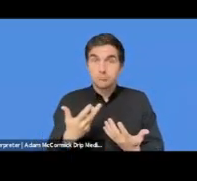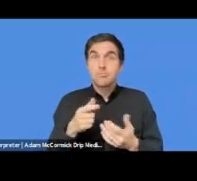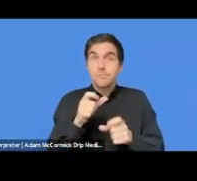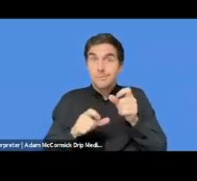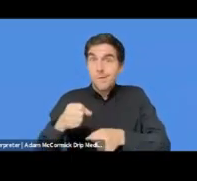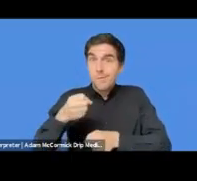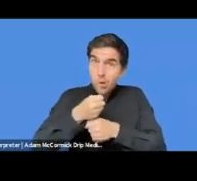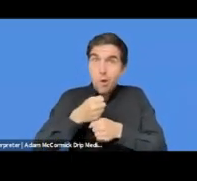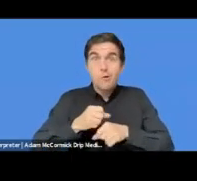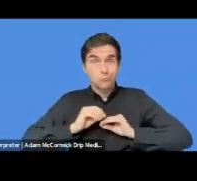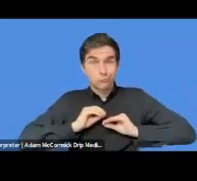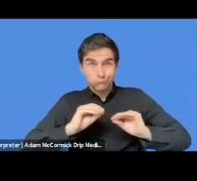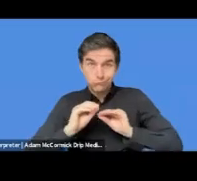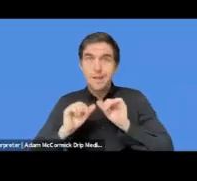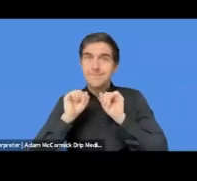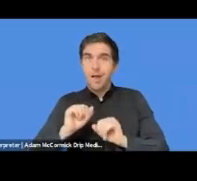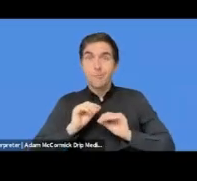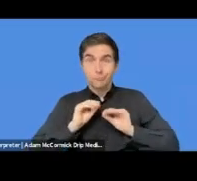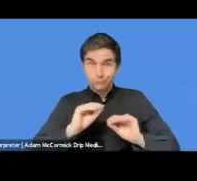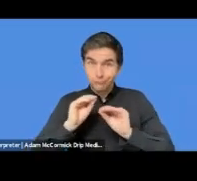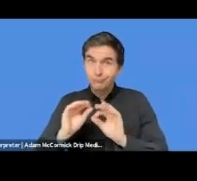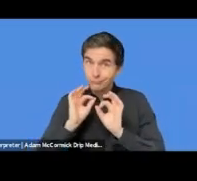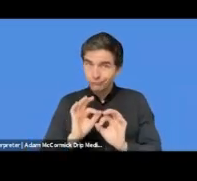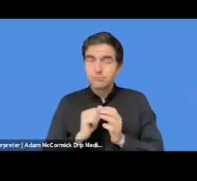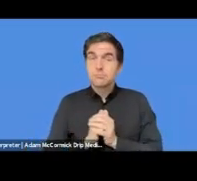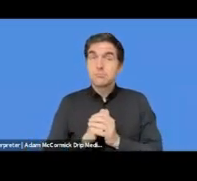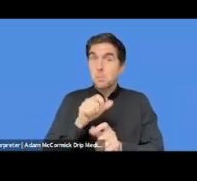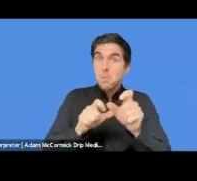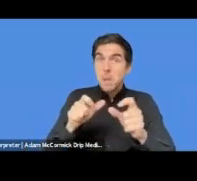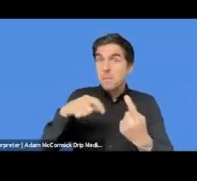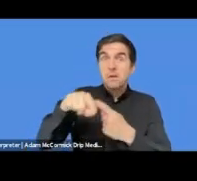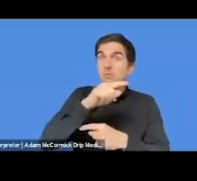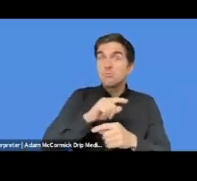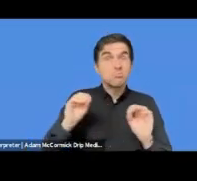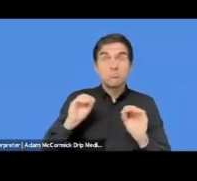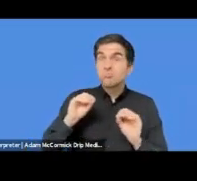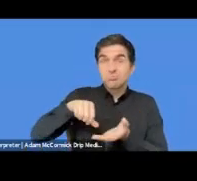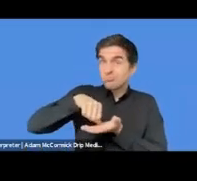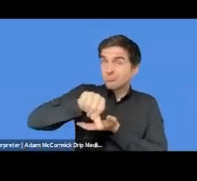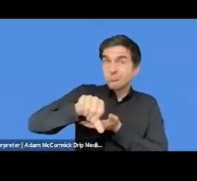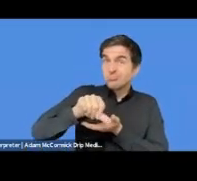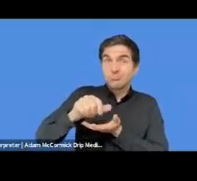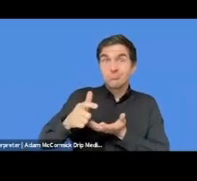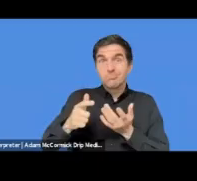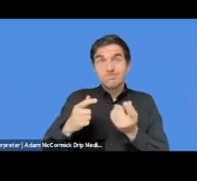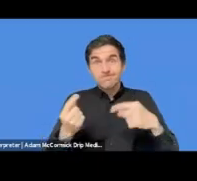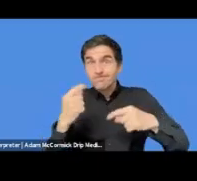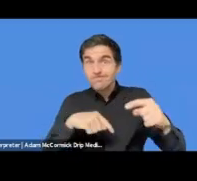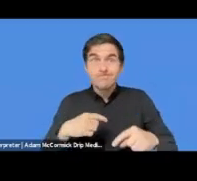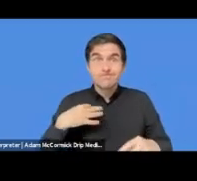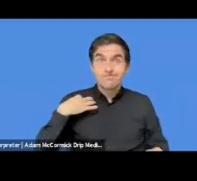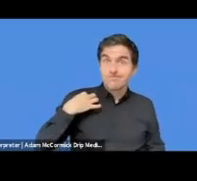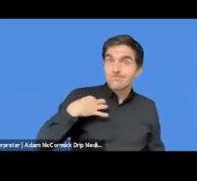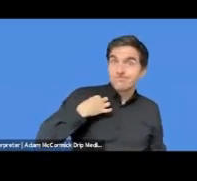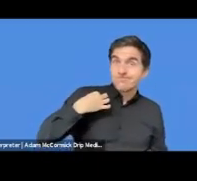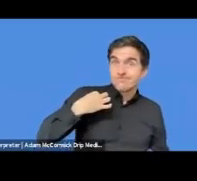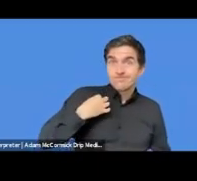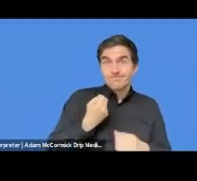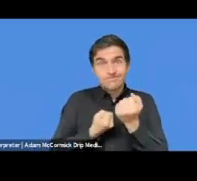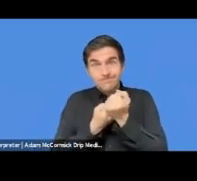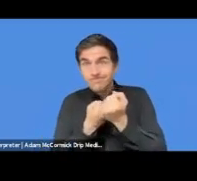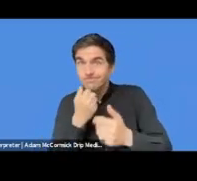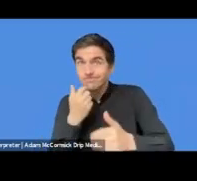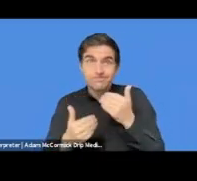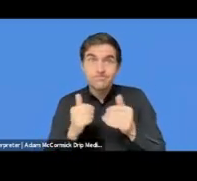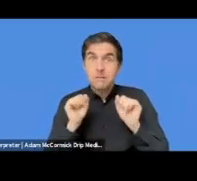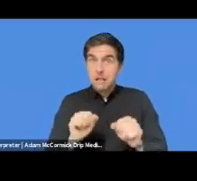training, we're also able to train the community volunteers. So we're able to train about 400 community